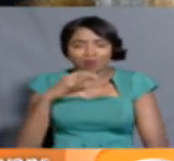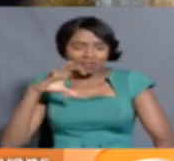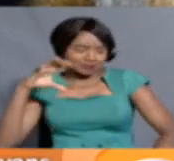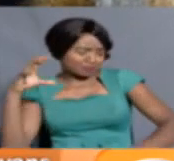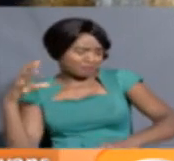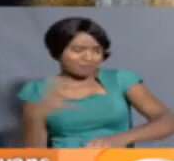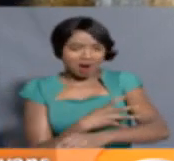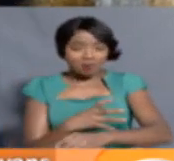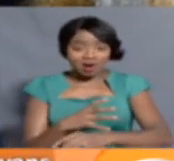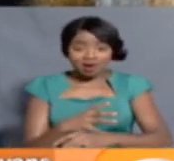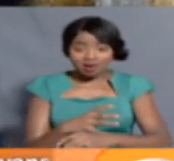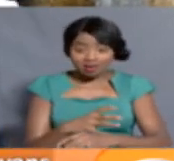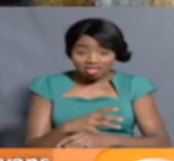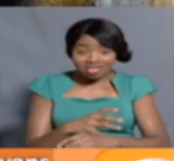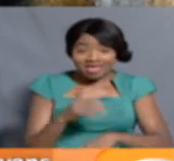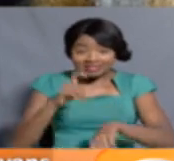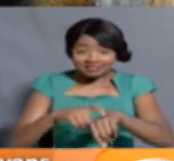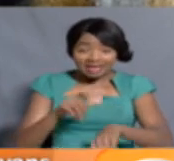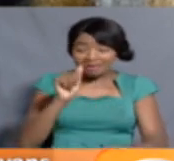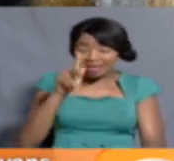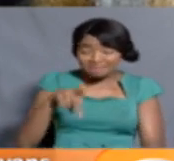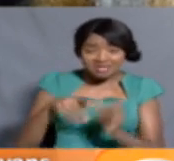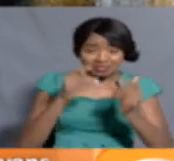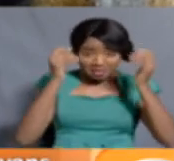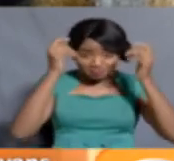crown that AP officer wears, the crown